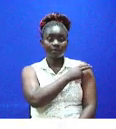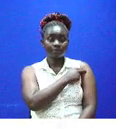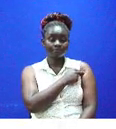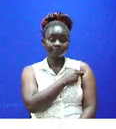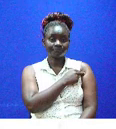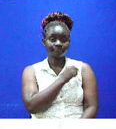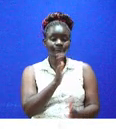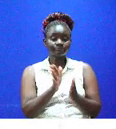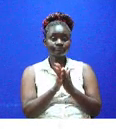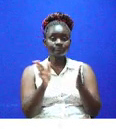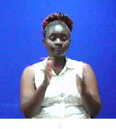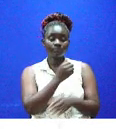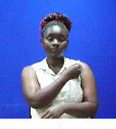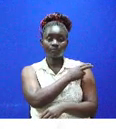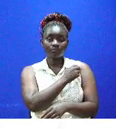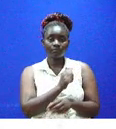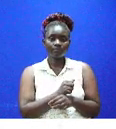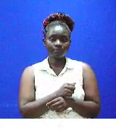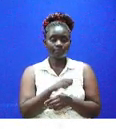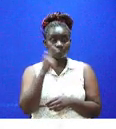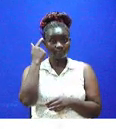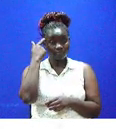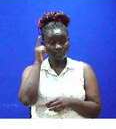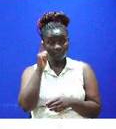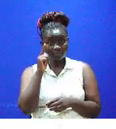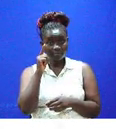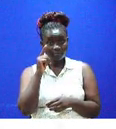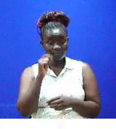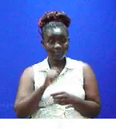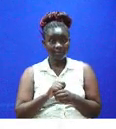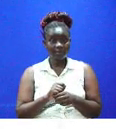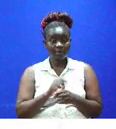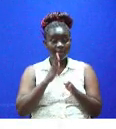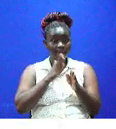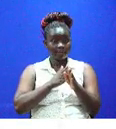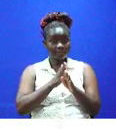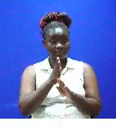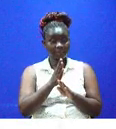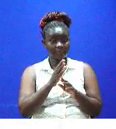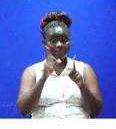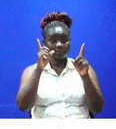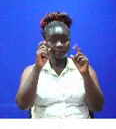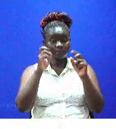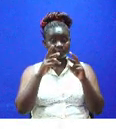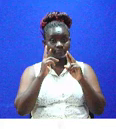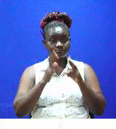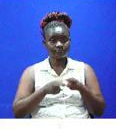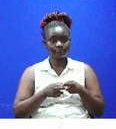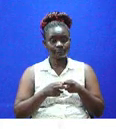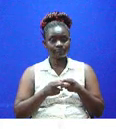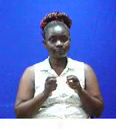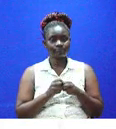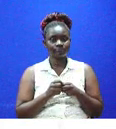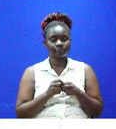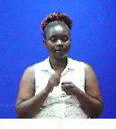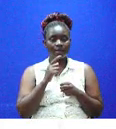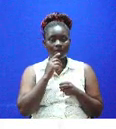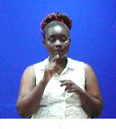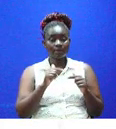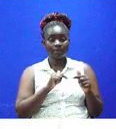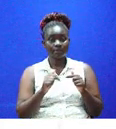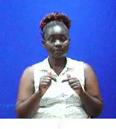public hospitals, for me, that was key. The issue of registered sex offenders. You